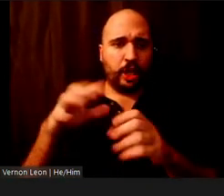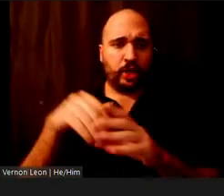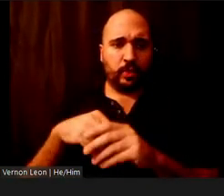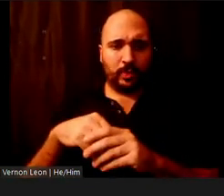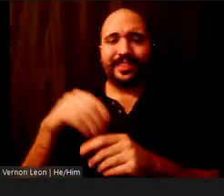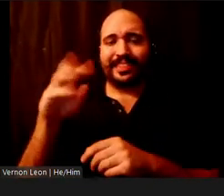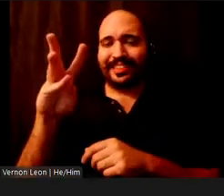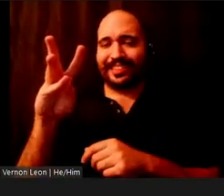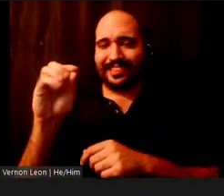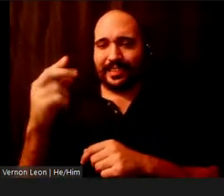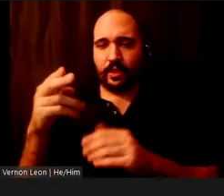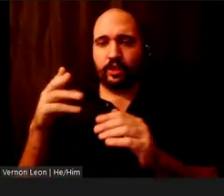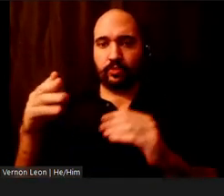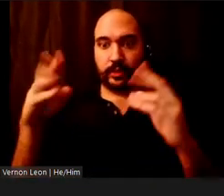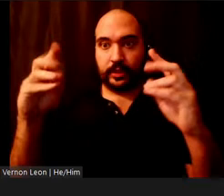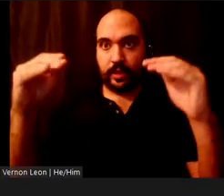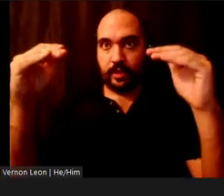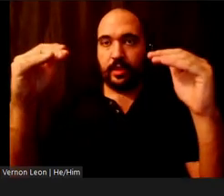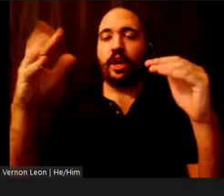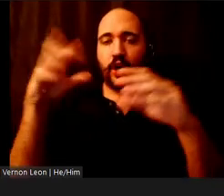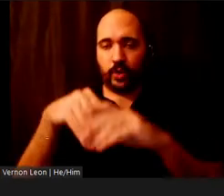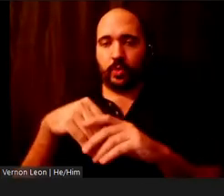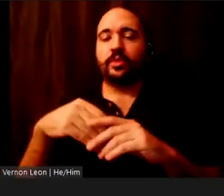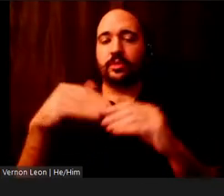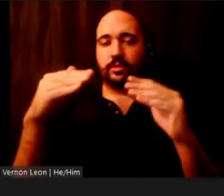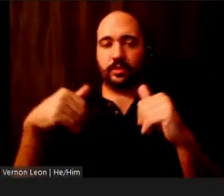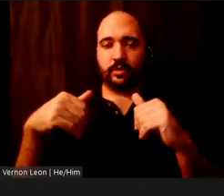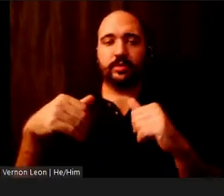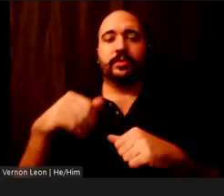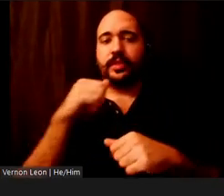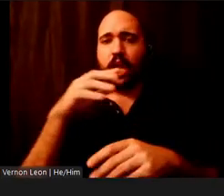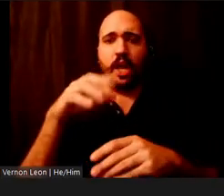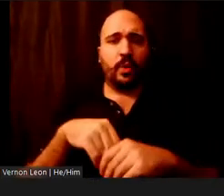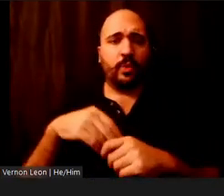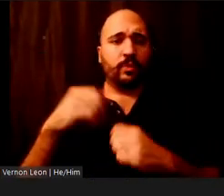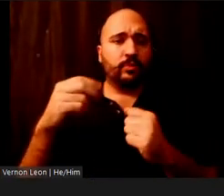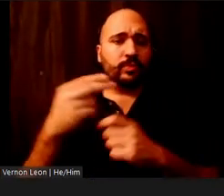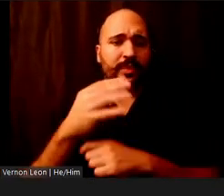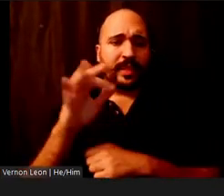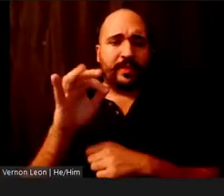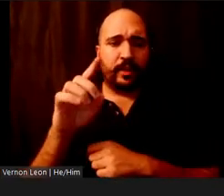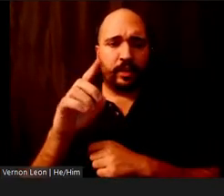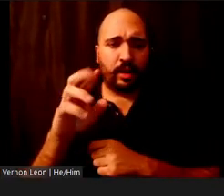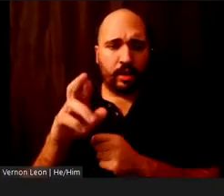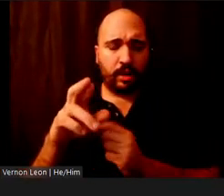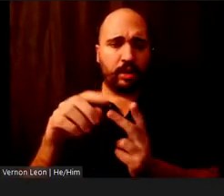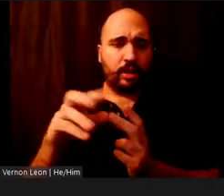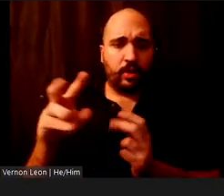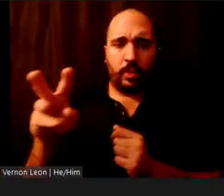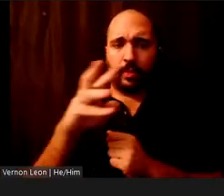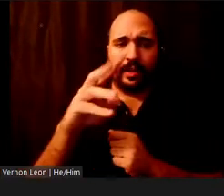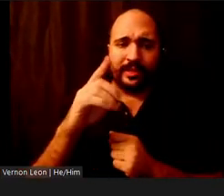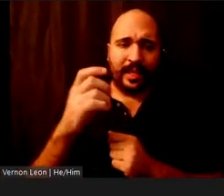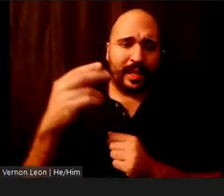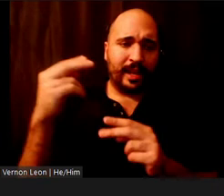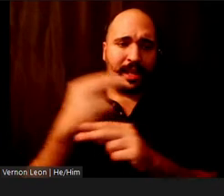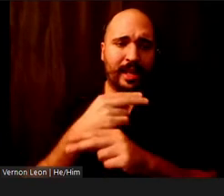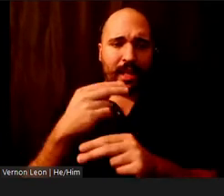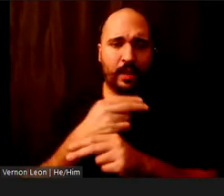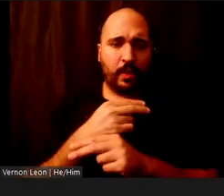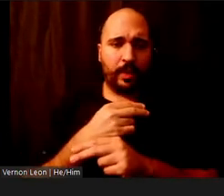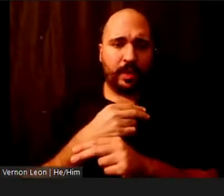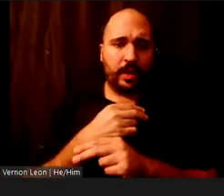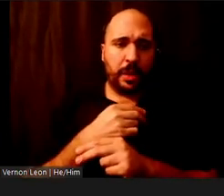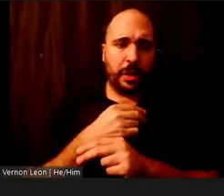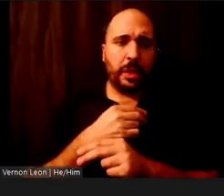Street. Tolls would not apply to vehicles that are solely using the FDR Drive, Route 9A West Side Highway, including connections to the Huell-Carrie Tunnel,